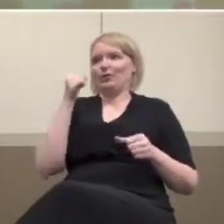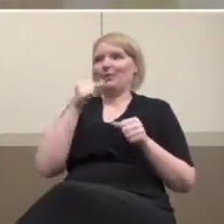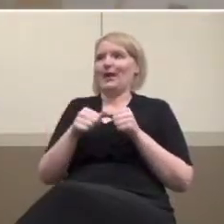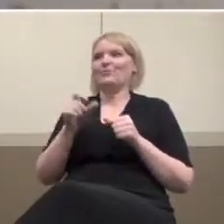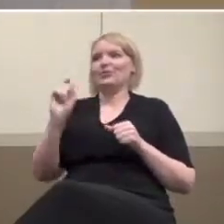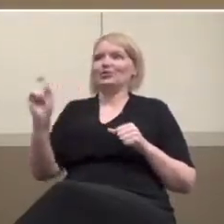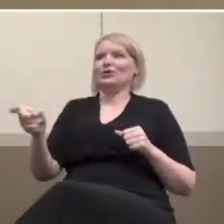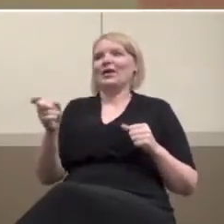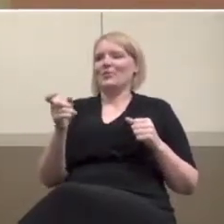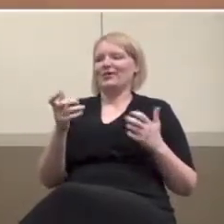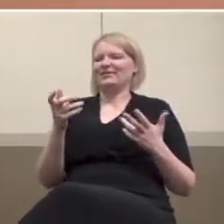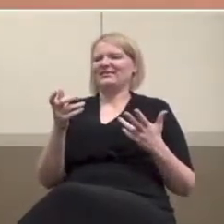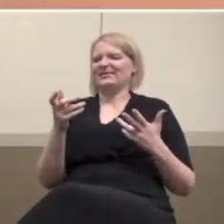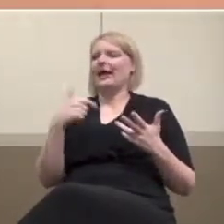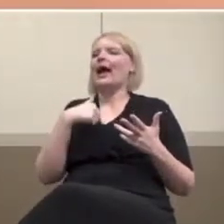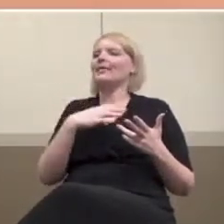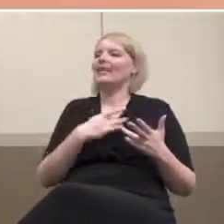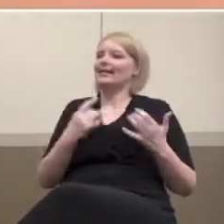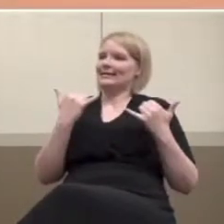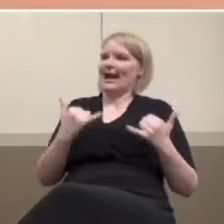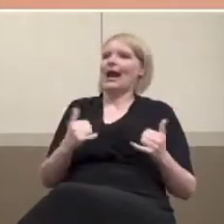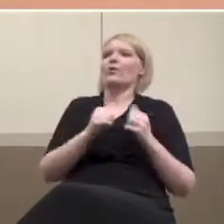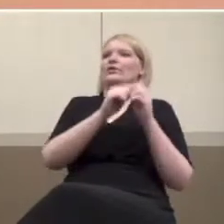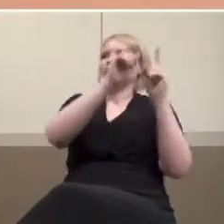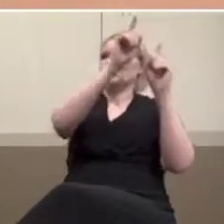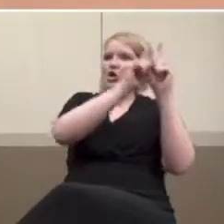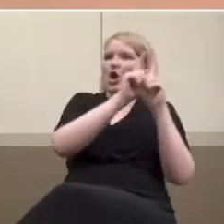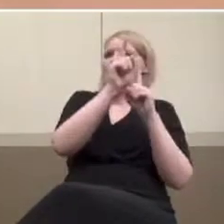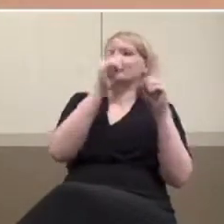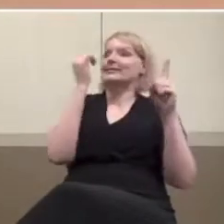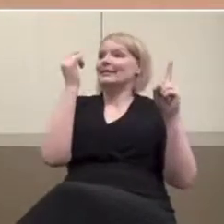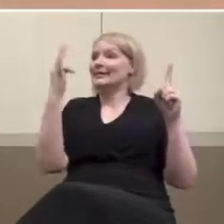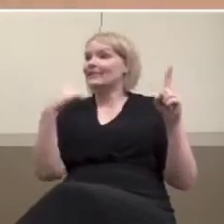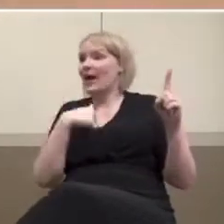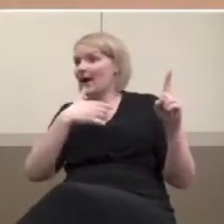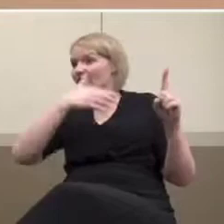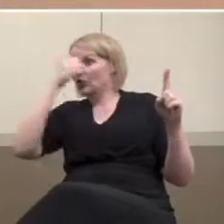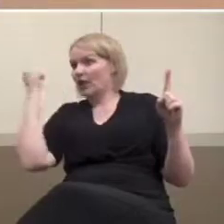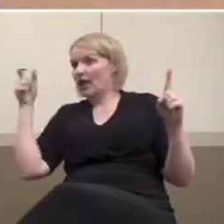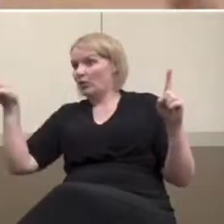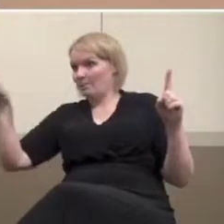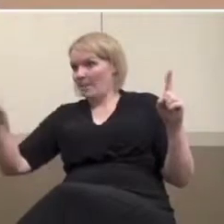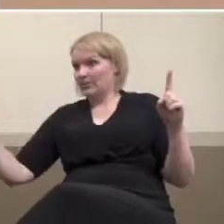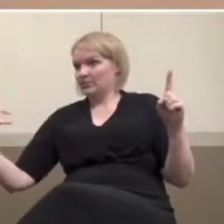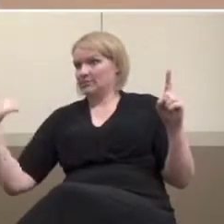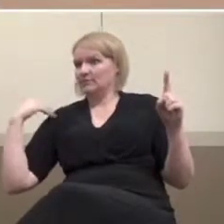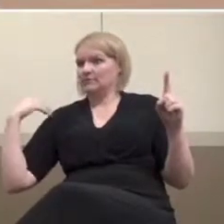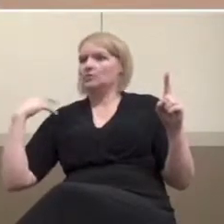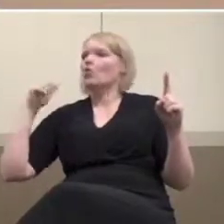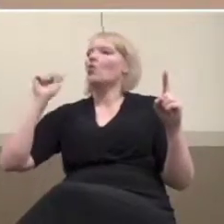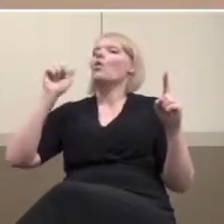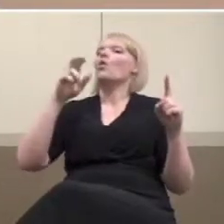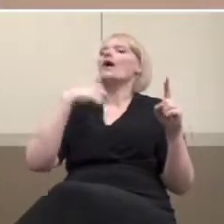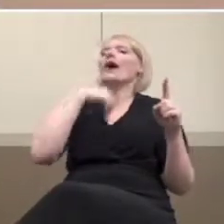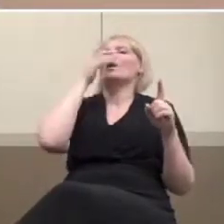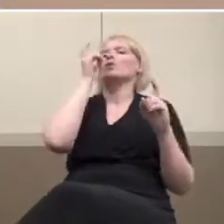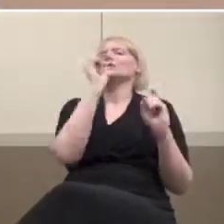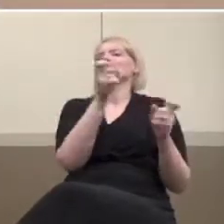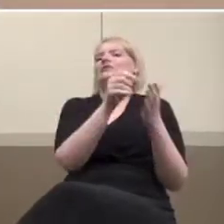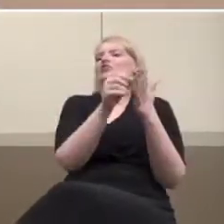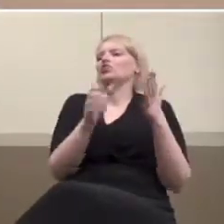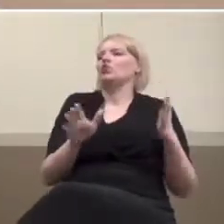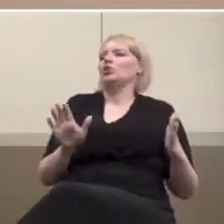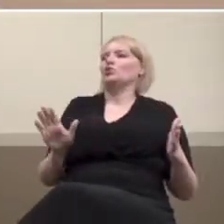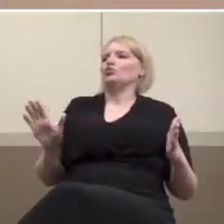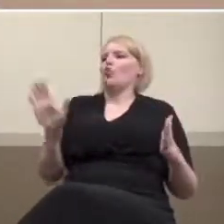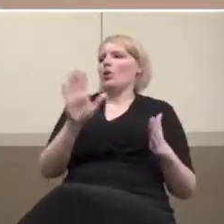one. So I like it now with the stars, and I always say, if I forget, you have to remind me, or I'll give a student, you're